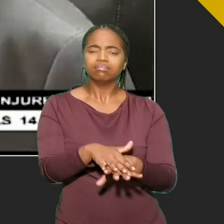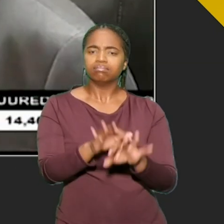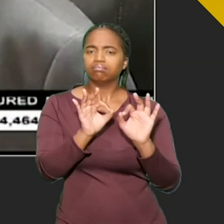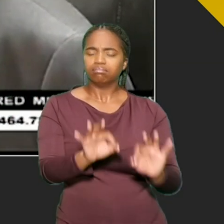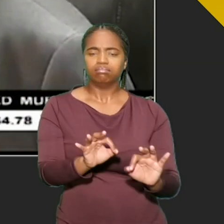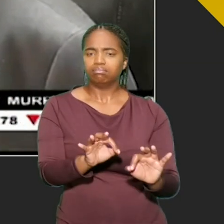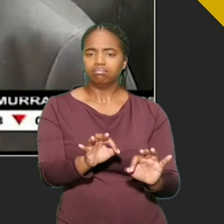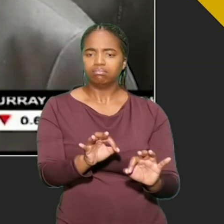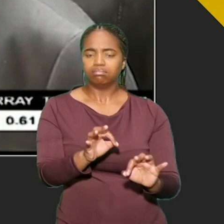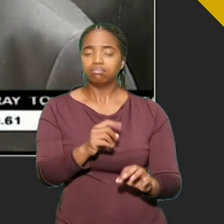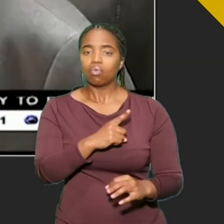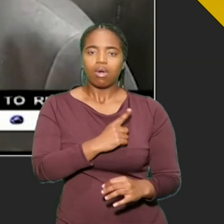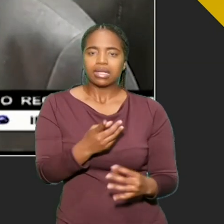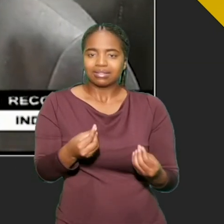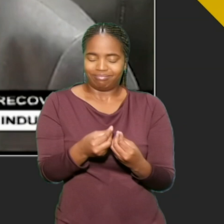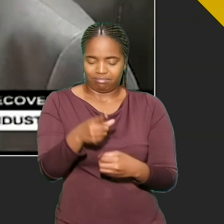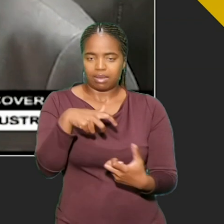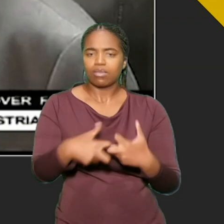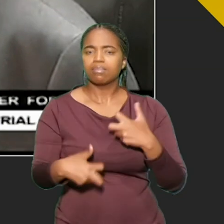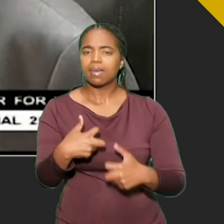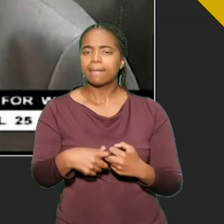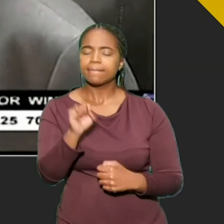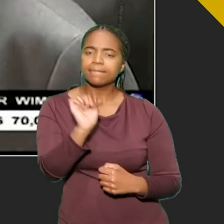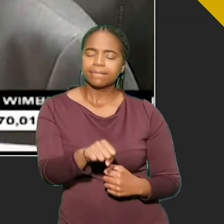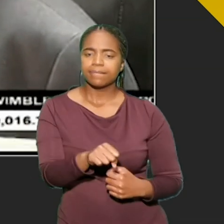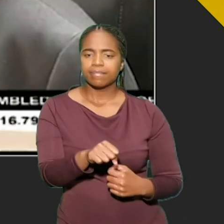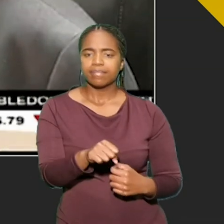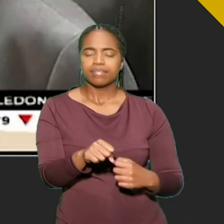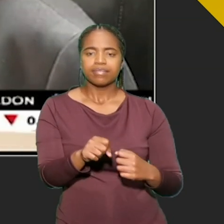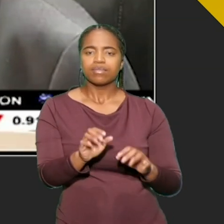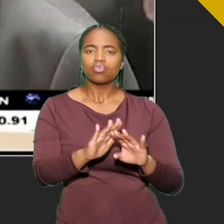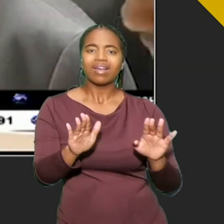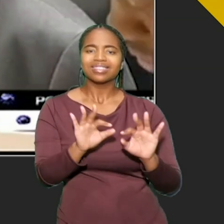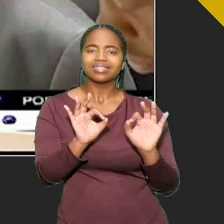big part of the problem. There are contradictions in policies